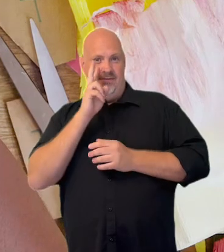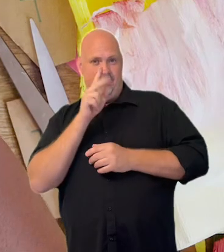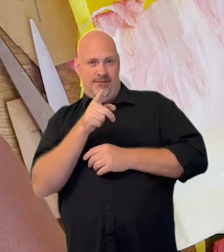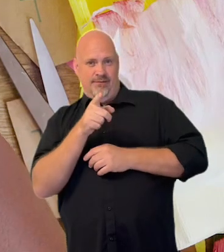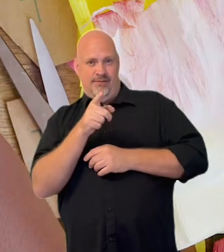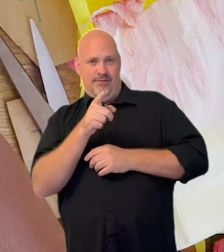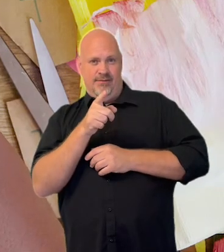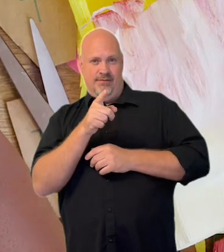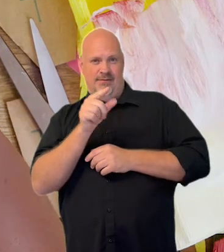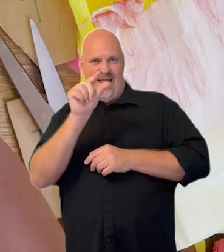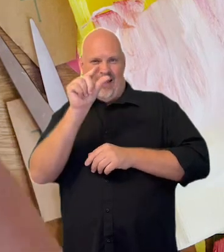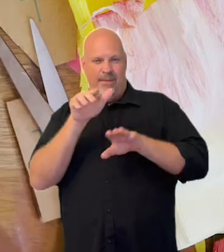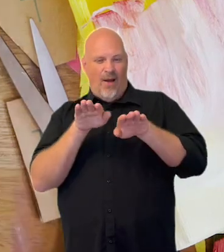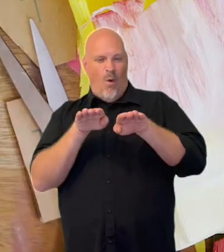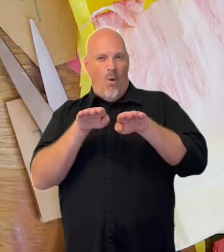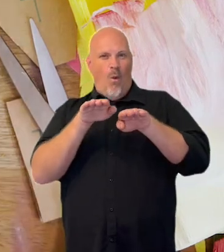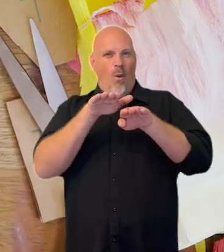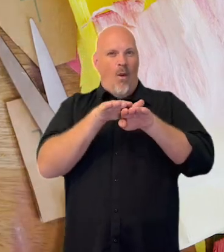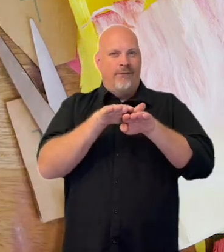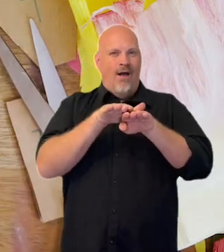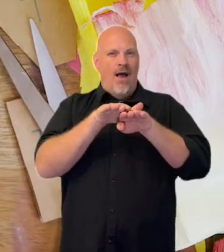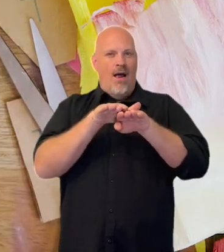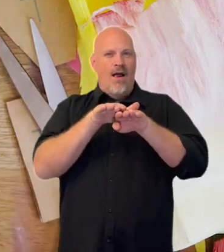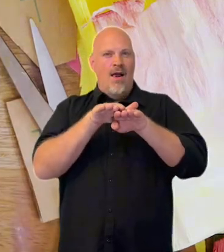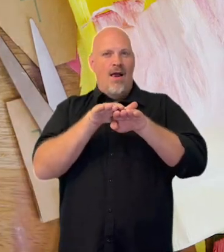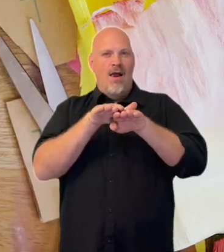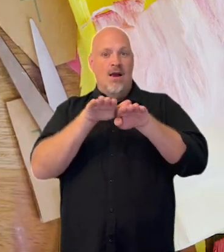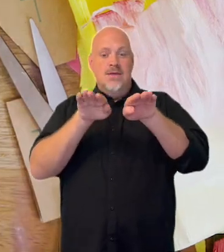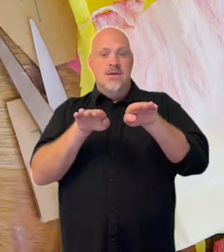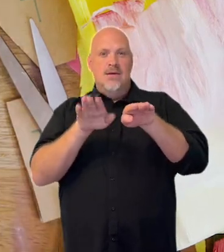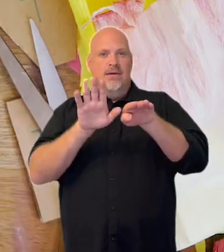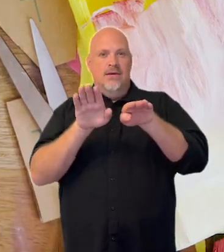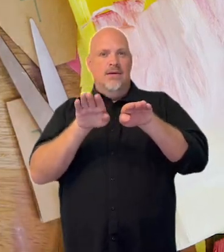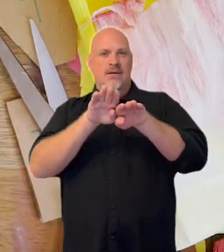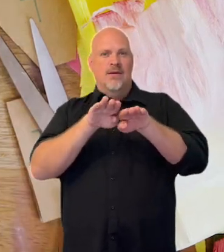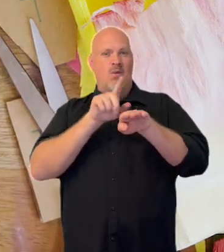together really nicely.